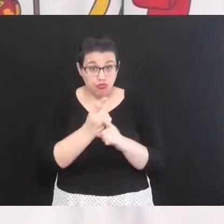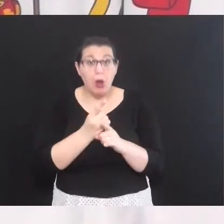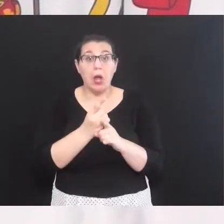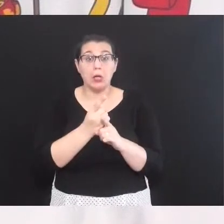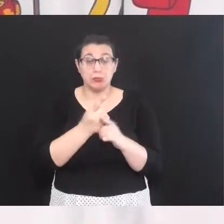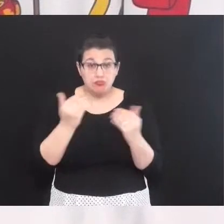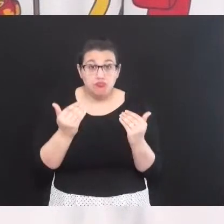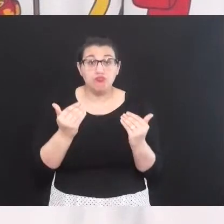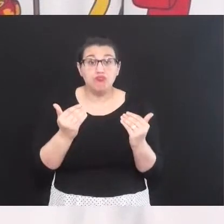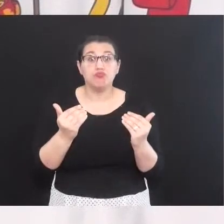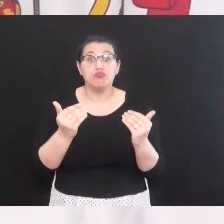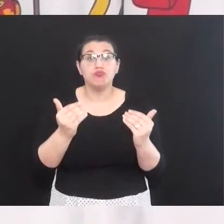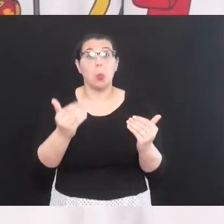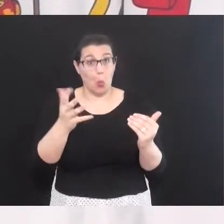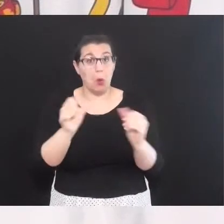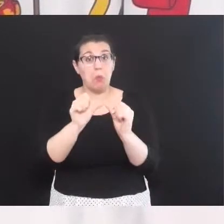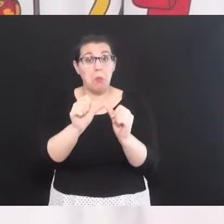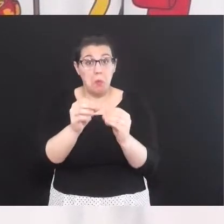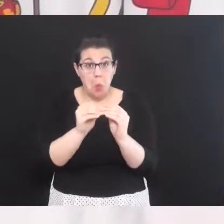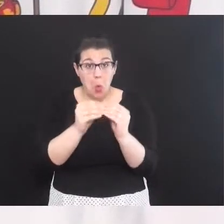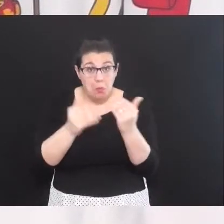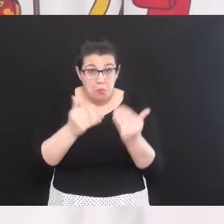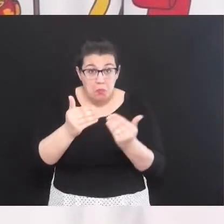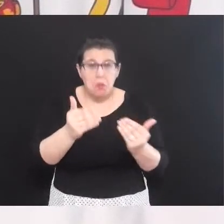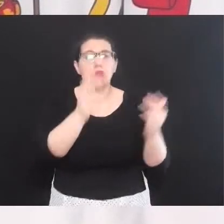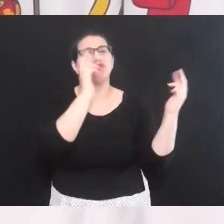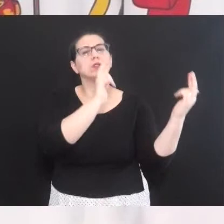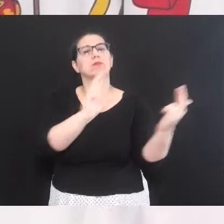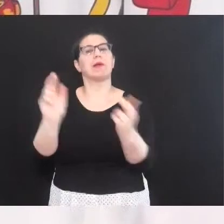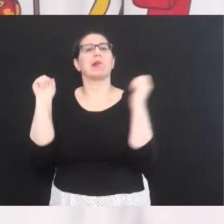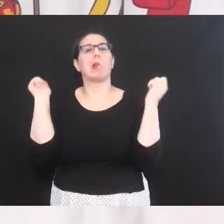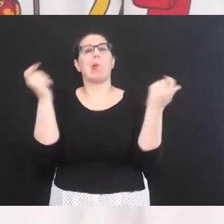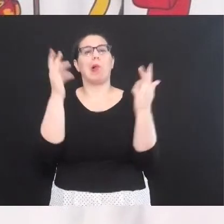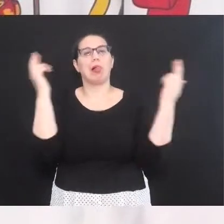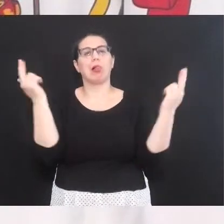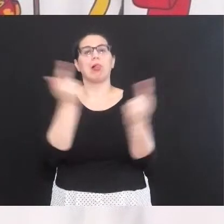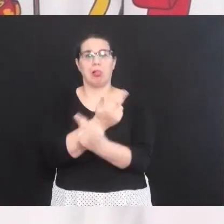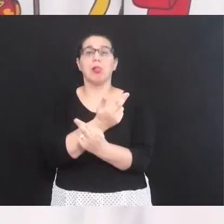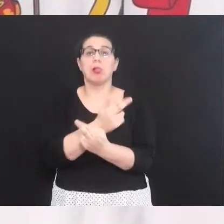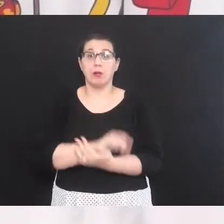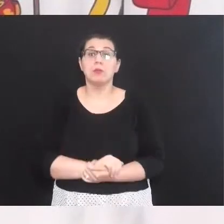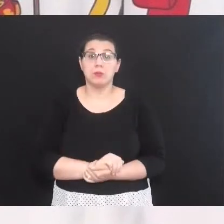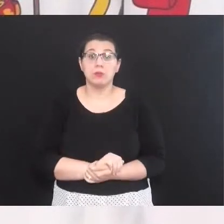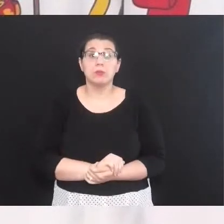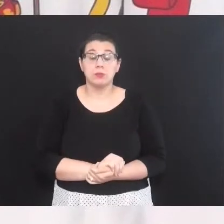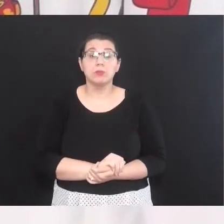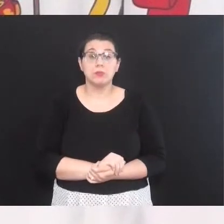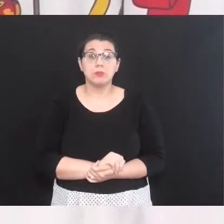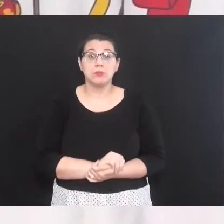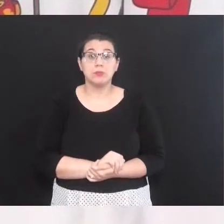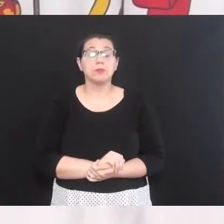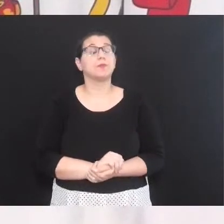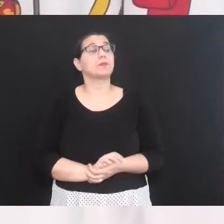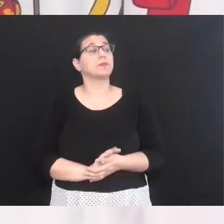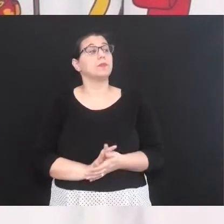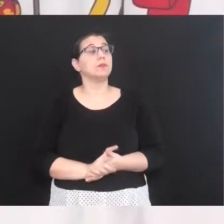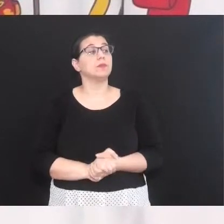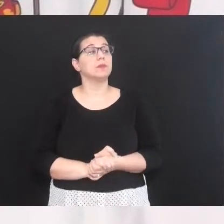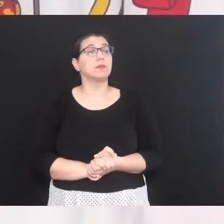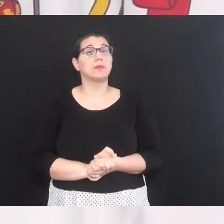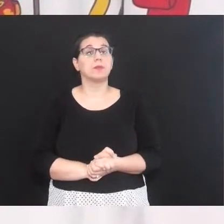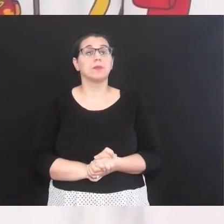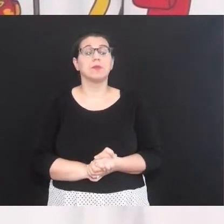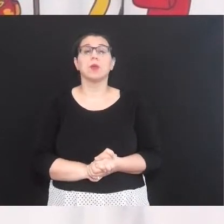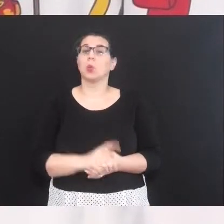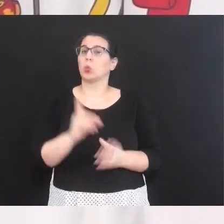to continue to move in the right direction and be respectful to everybody's decisions. From the standpoint of, I'd like to say